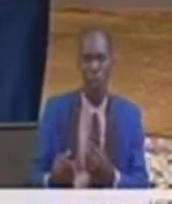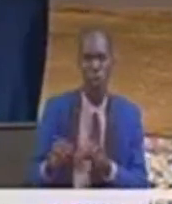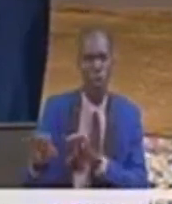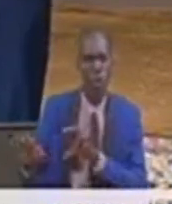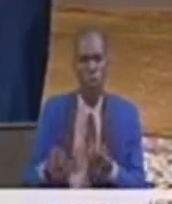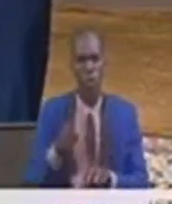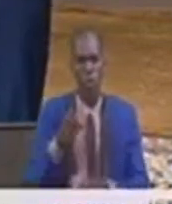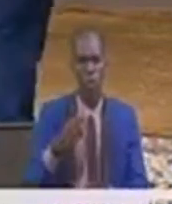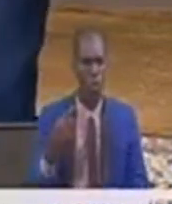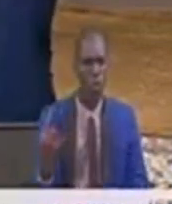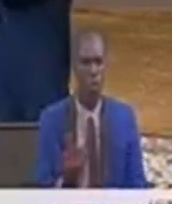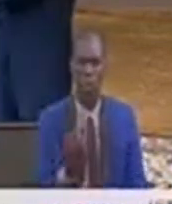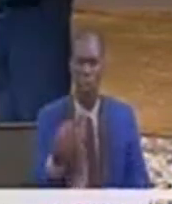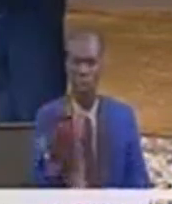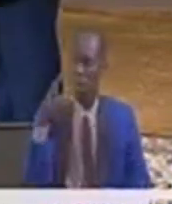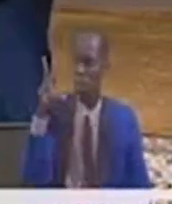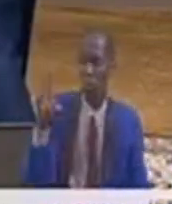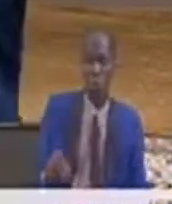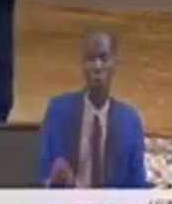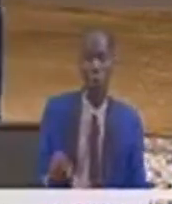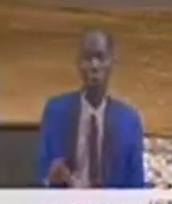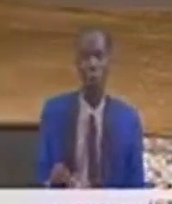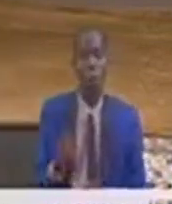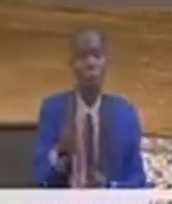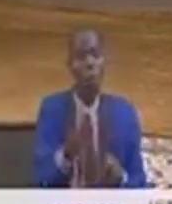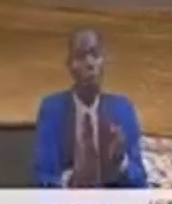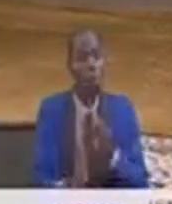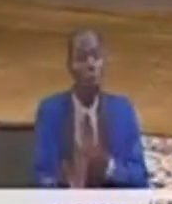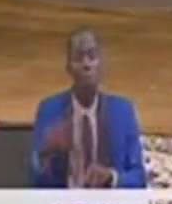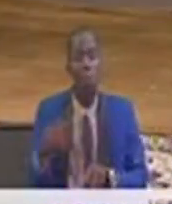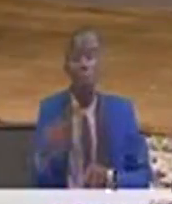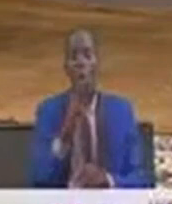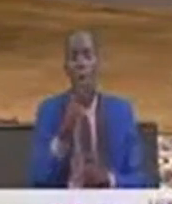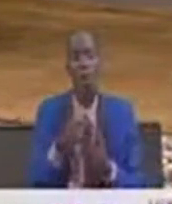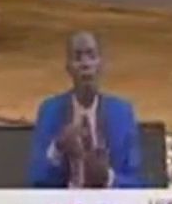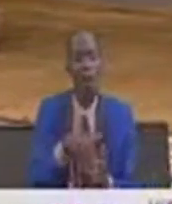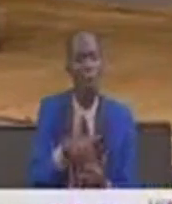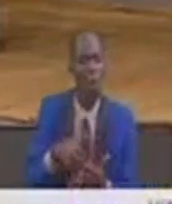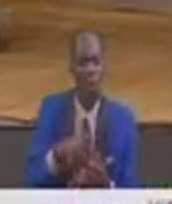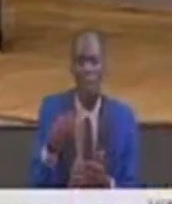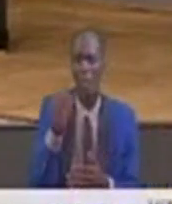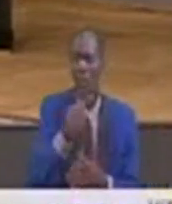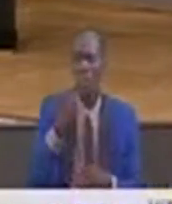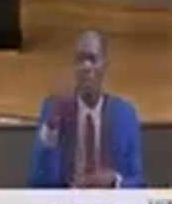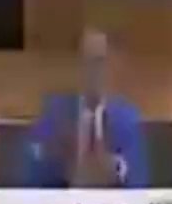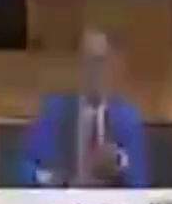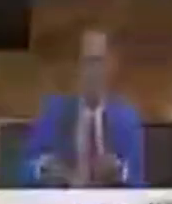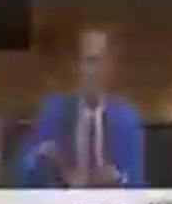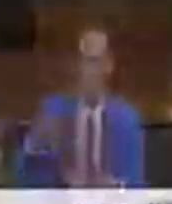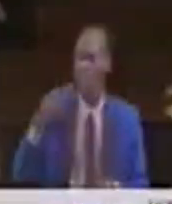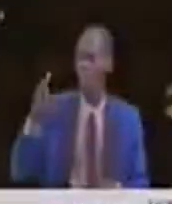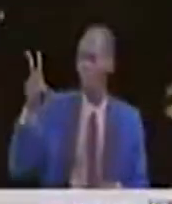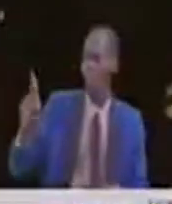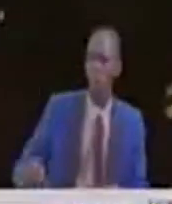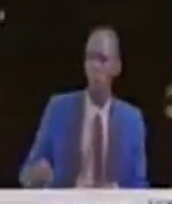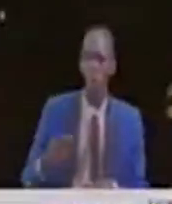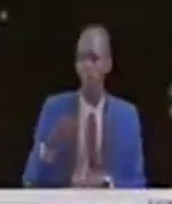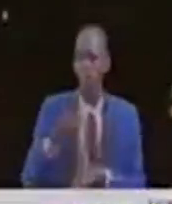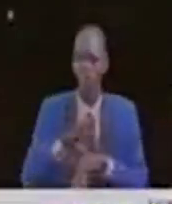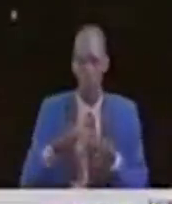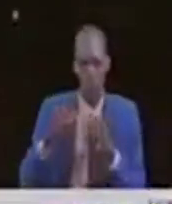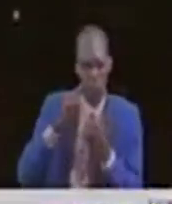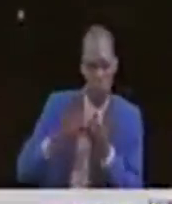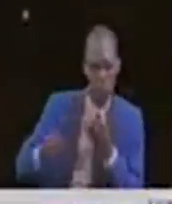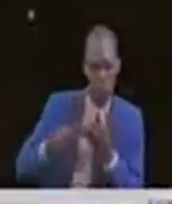don't know how to say no, and the people who don't check their mind, they don't check their heart, and they don't